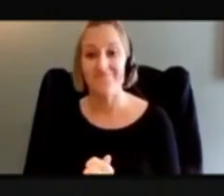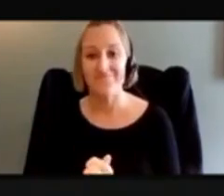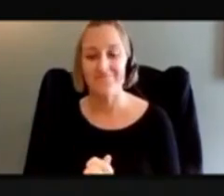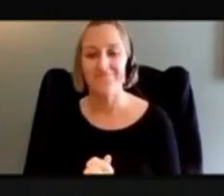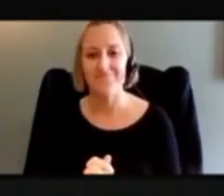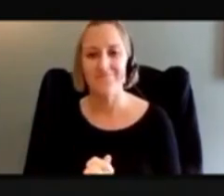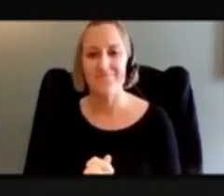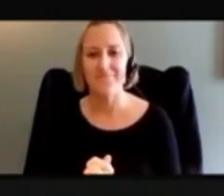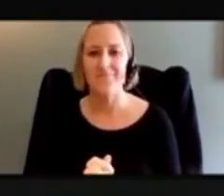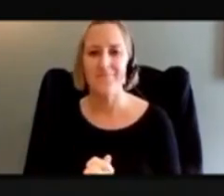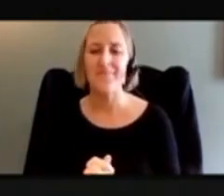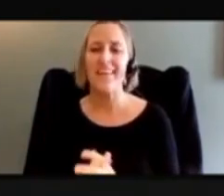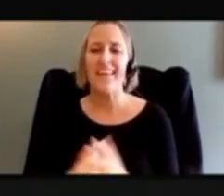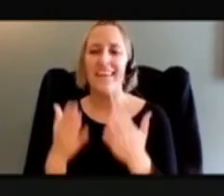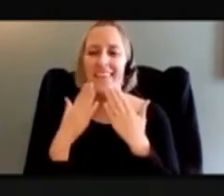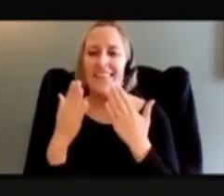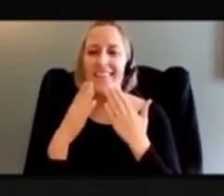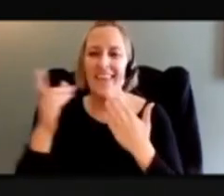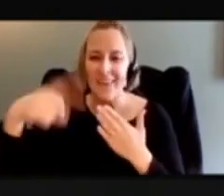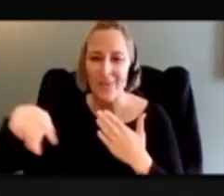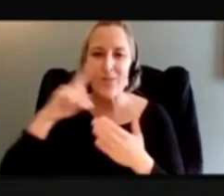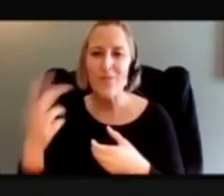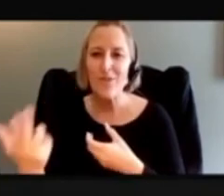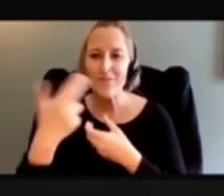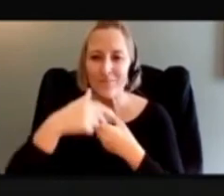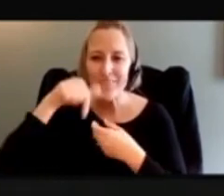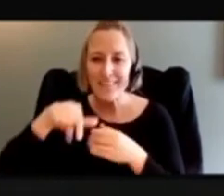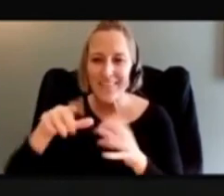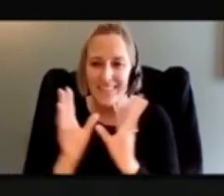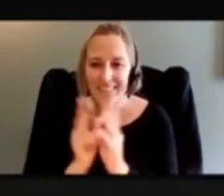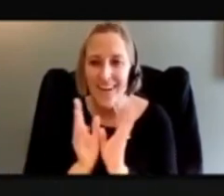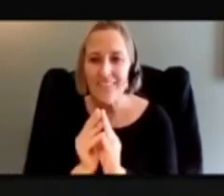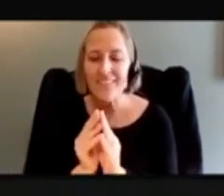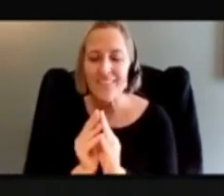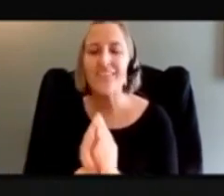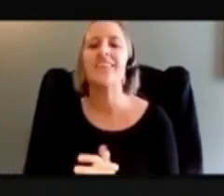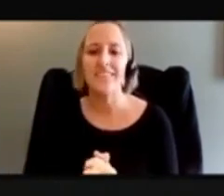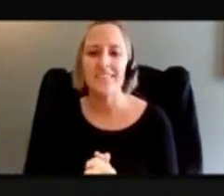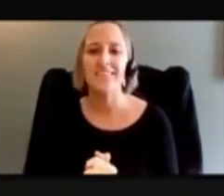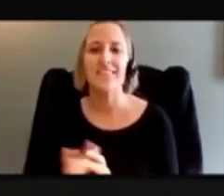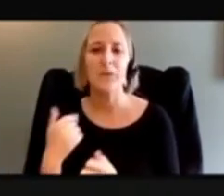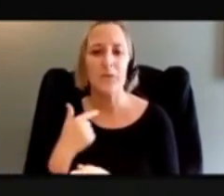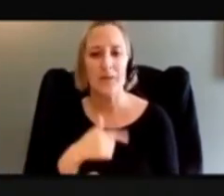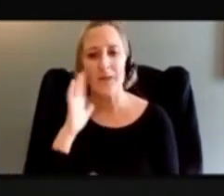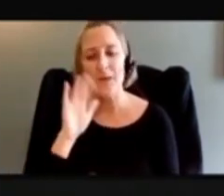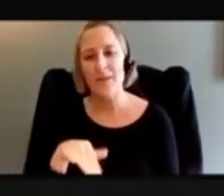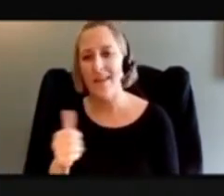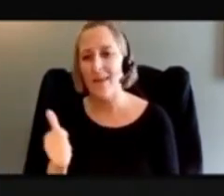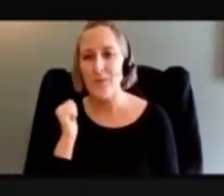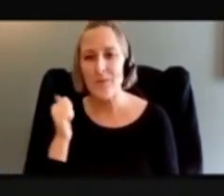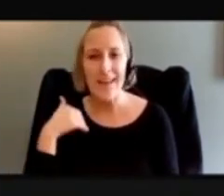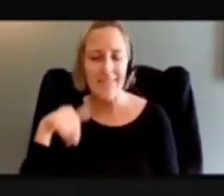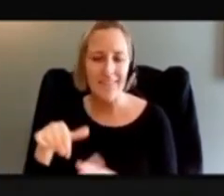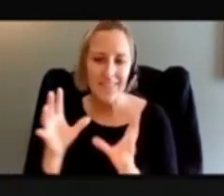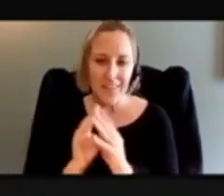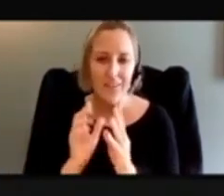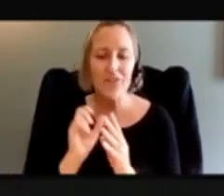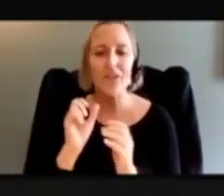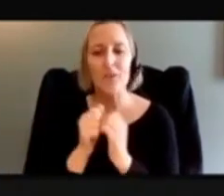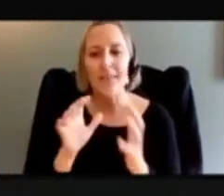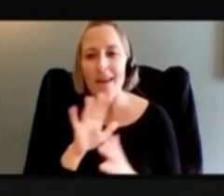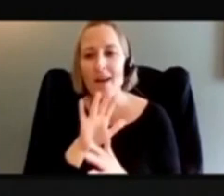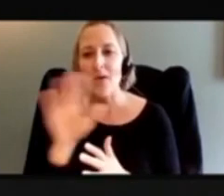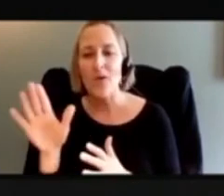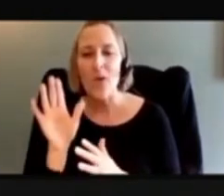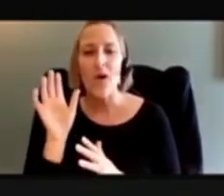So no, but thank you guys for participating in the conference. And really, this conference wouldn't be much without all of the participation from everybody from